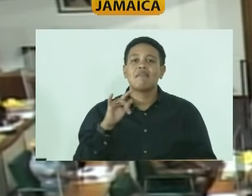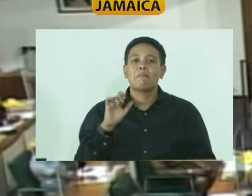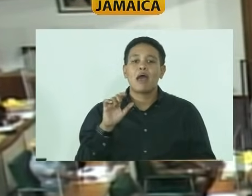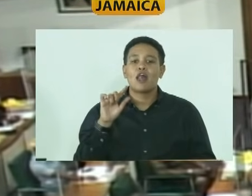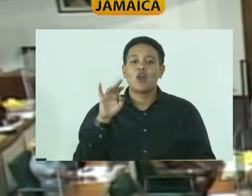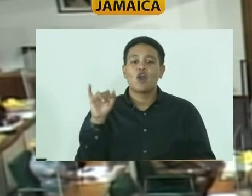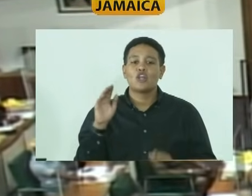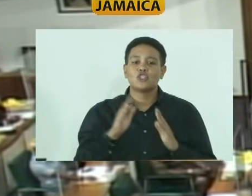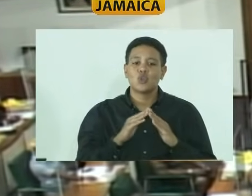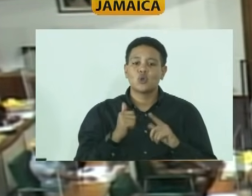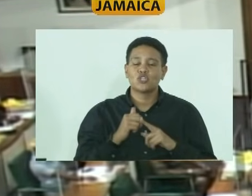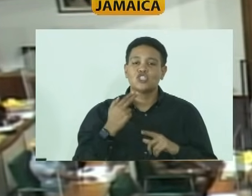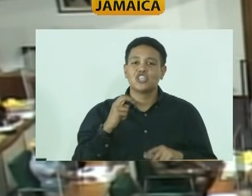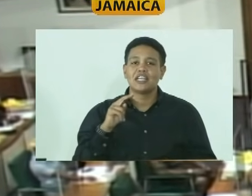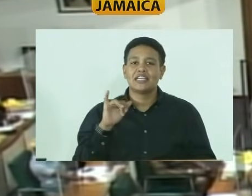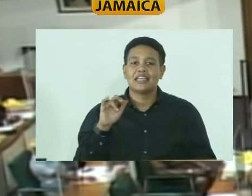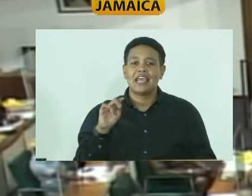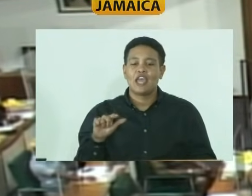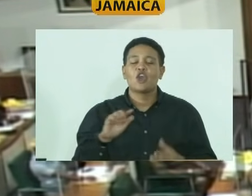Islington,